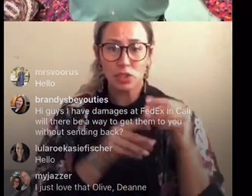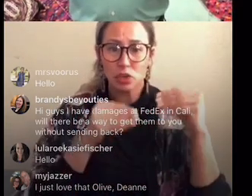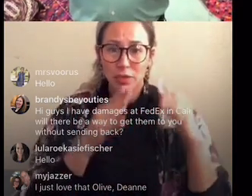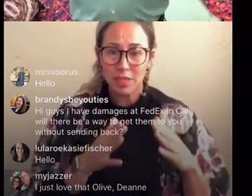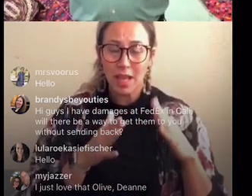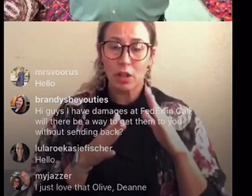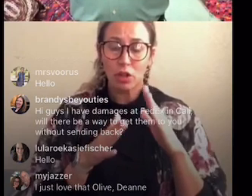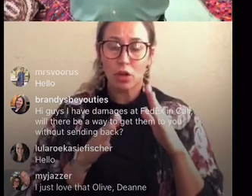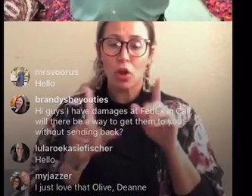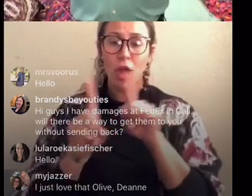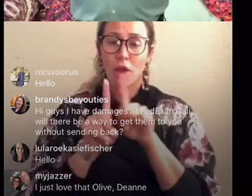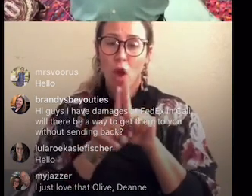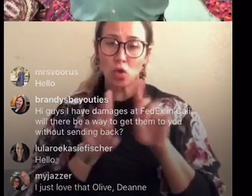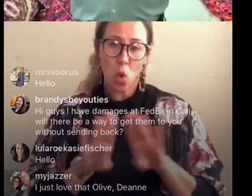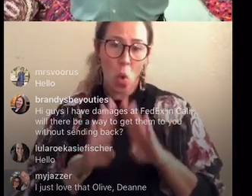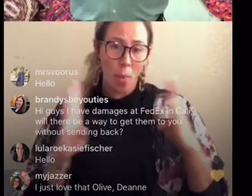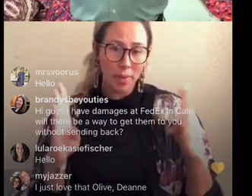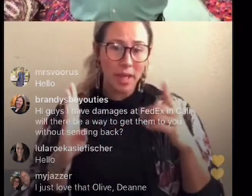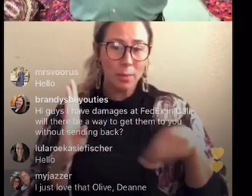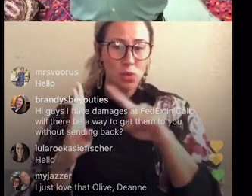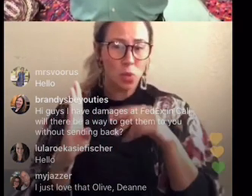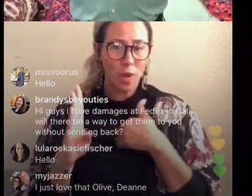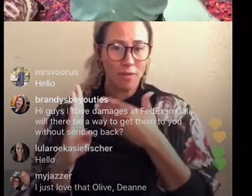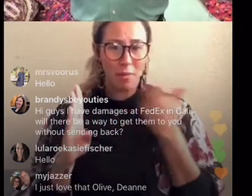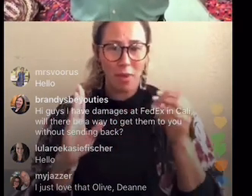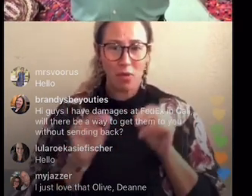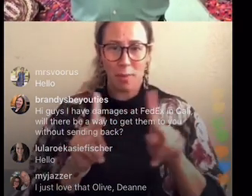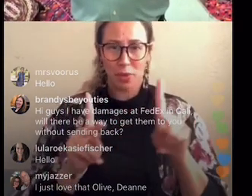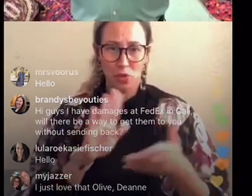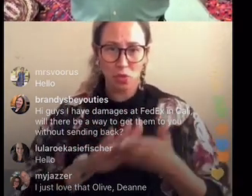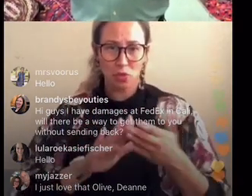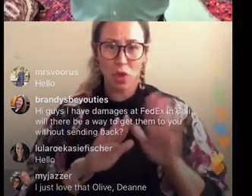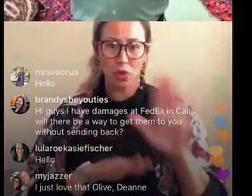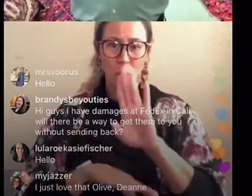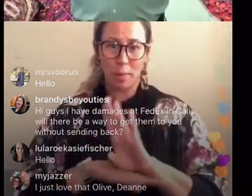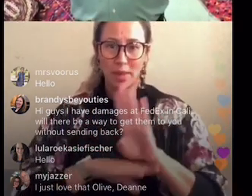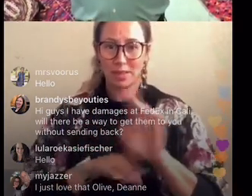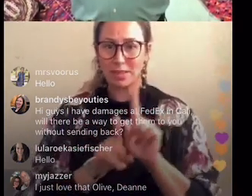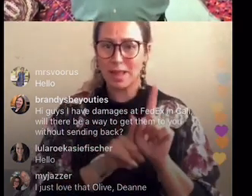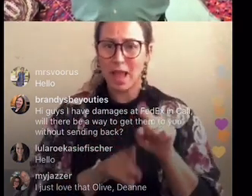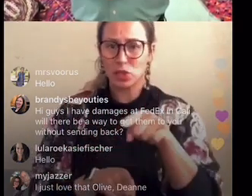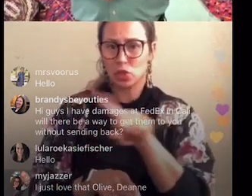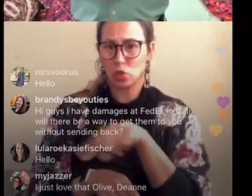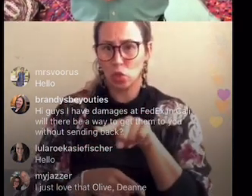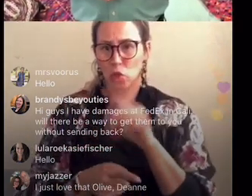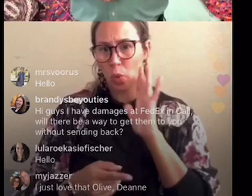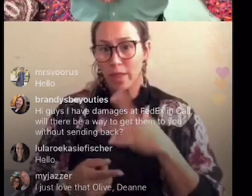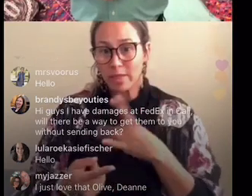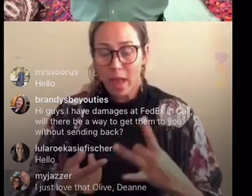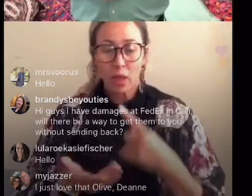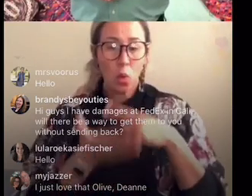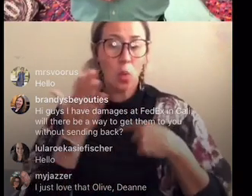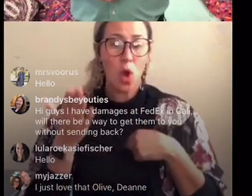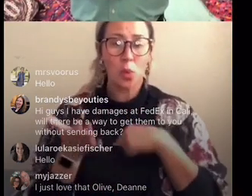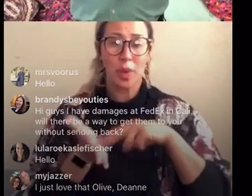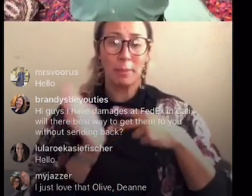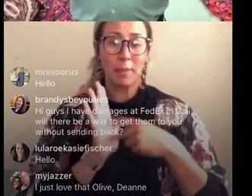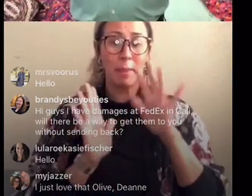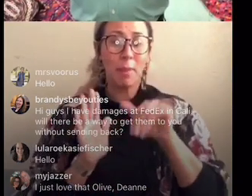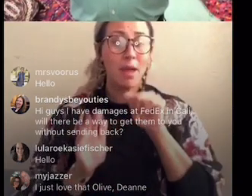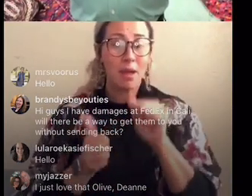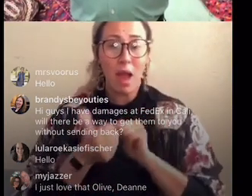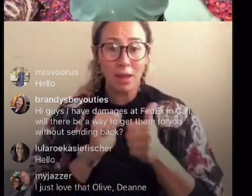opening up so that you have a better opportunity to run your business as you would like. Now, what do we mean by a non-competing product?